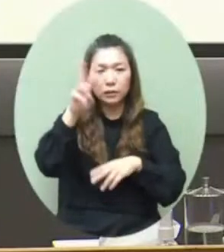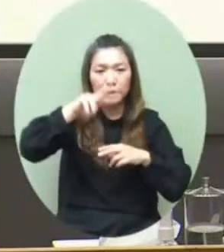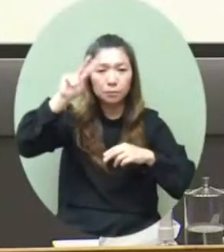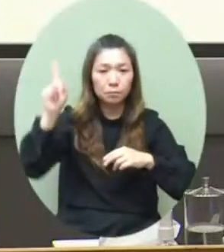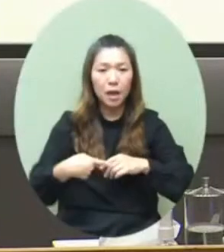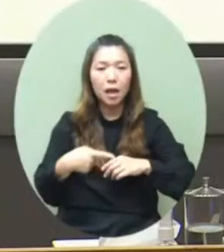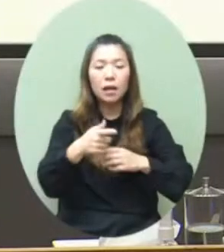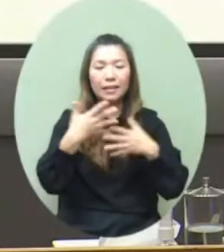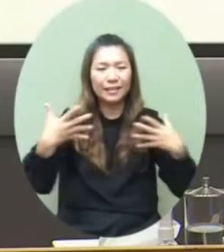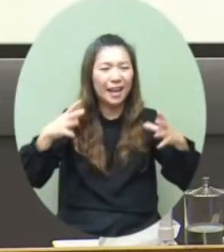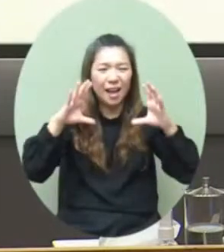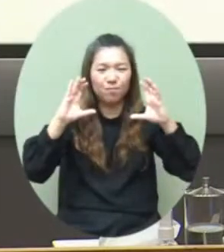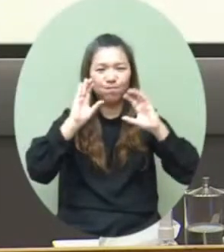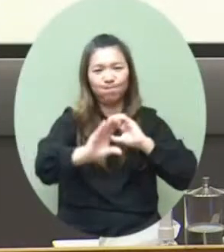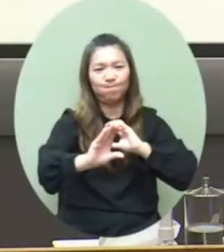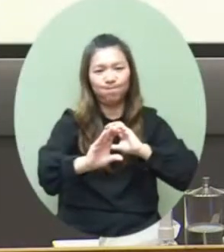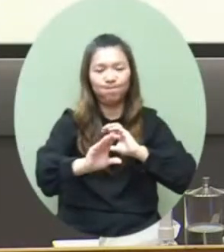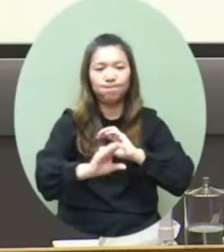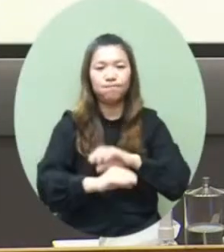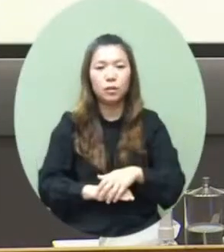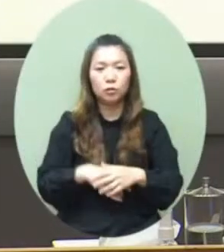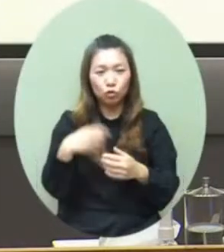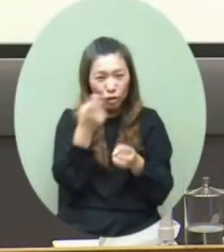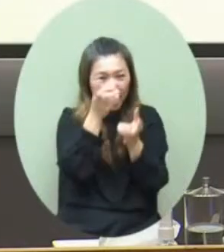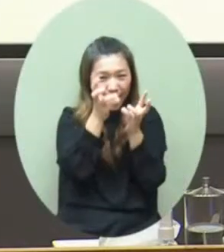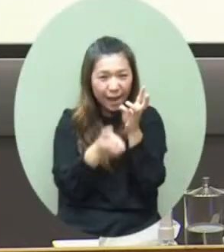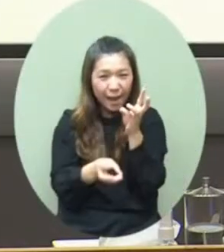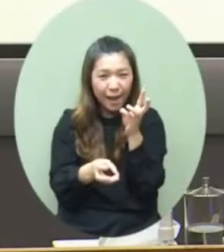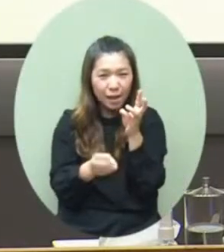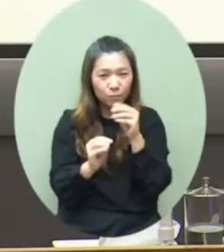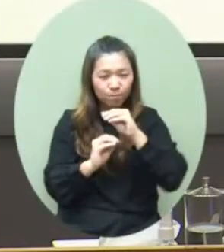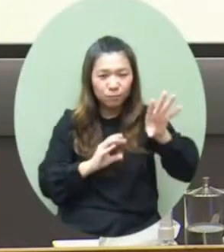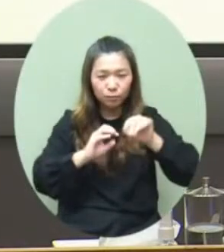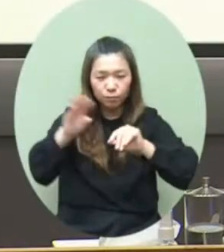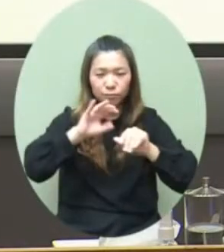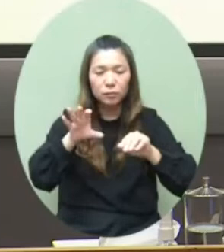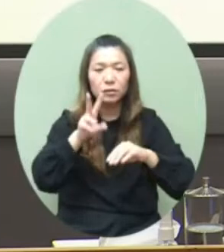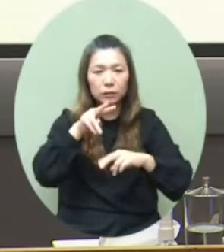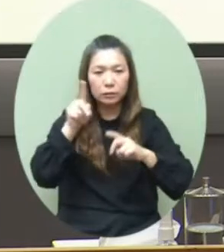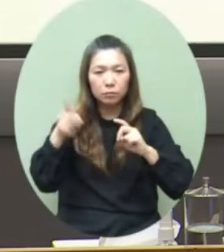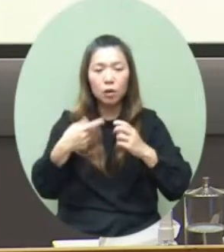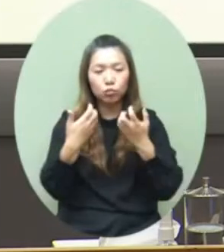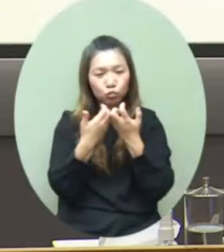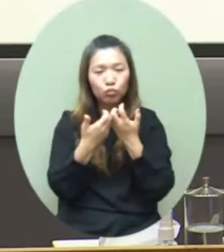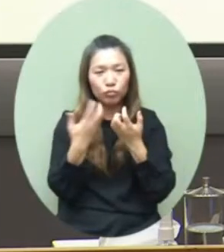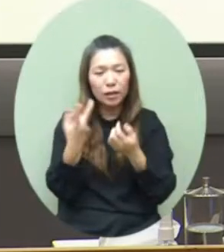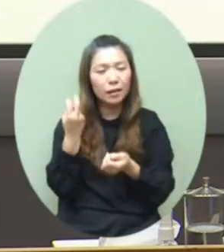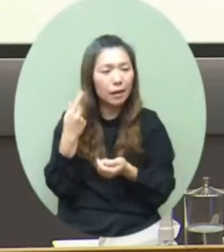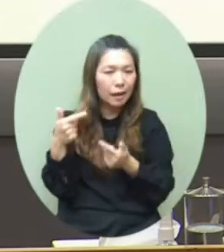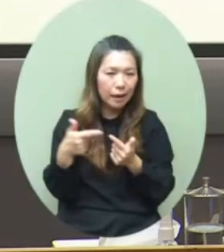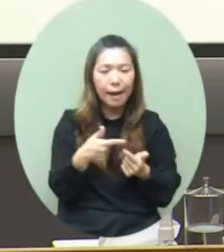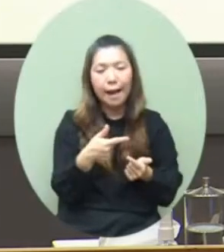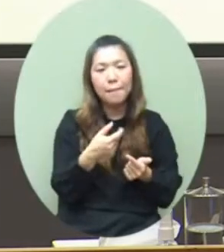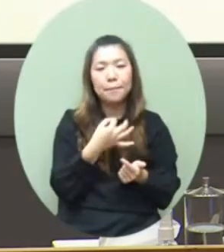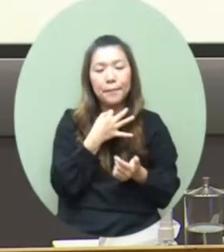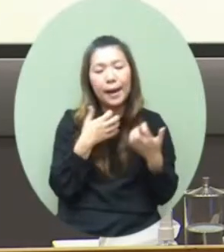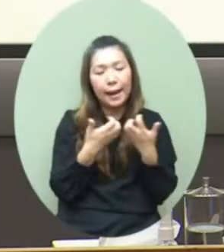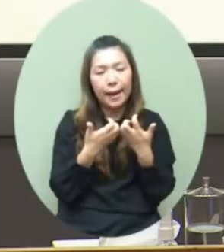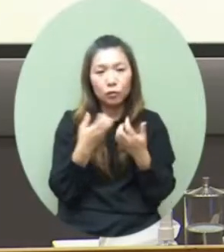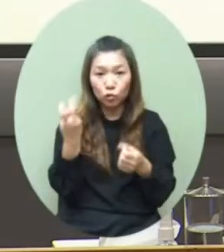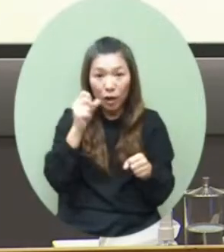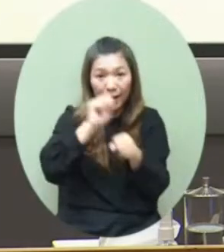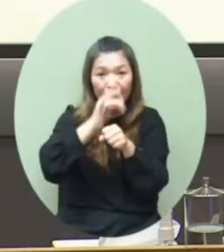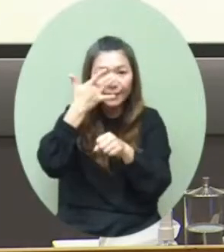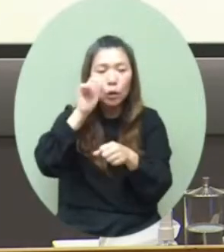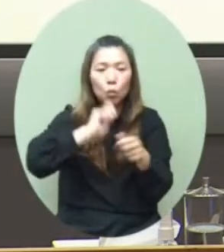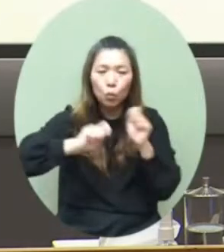crowd? As mentioned just now, the $20 million funding is a